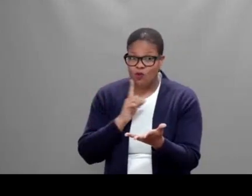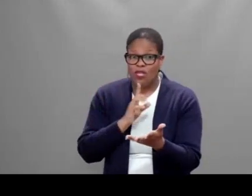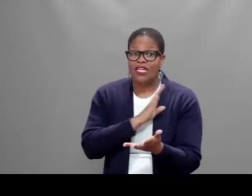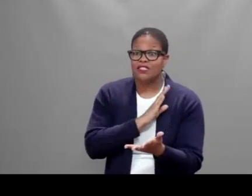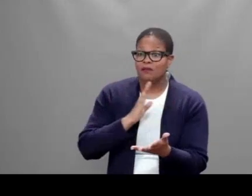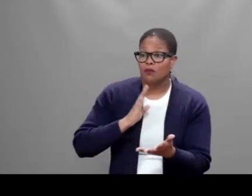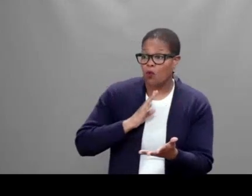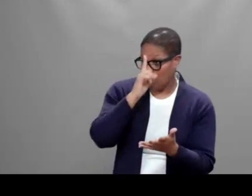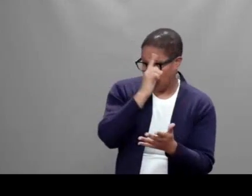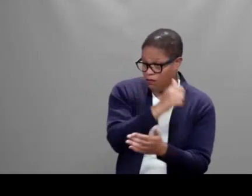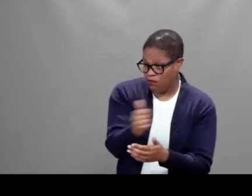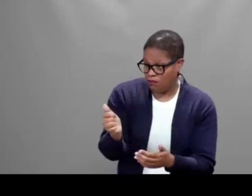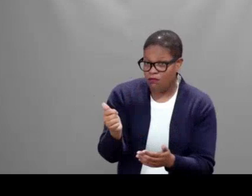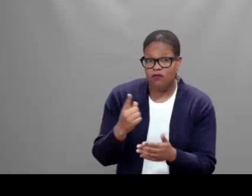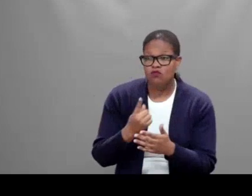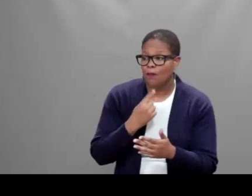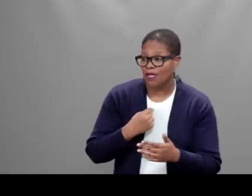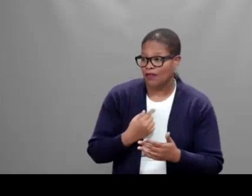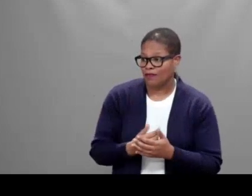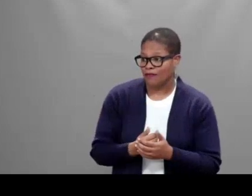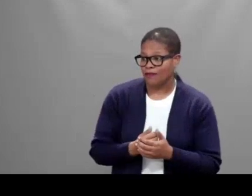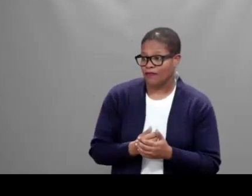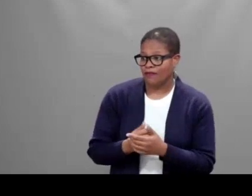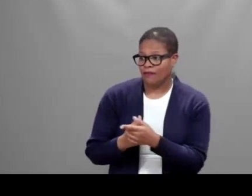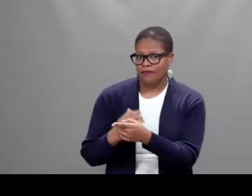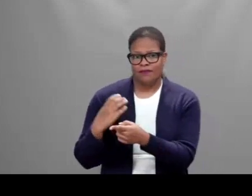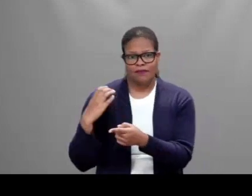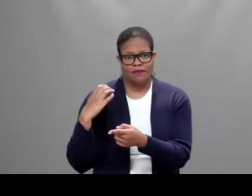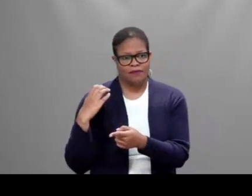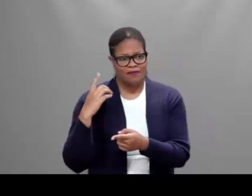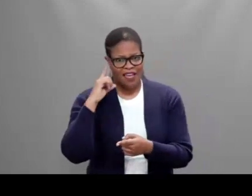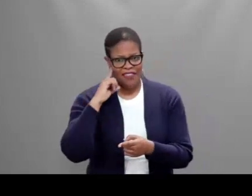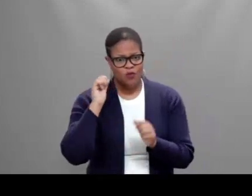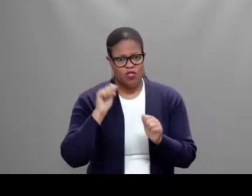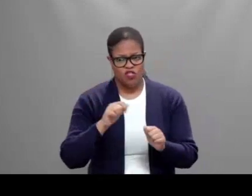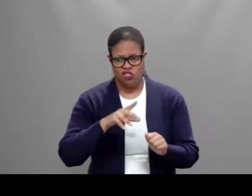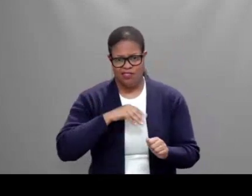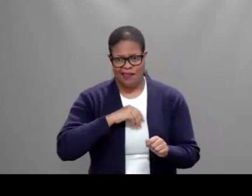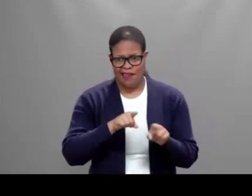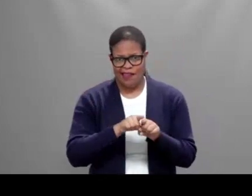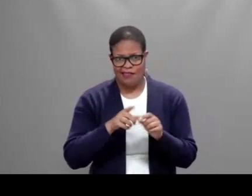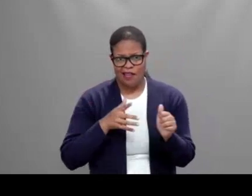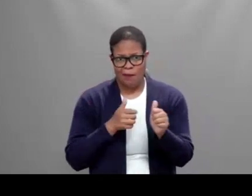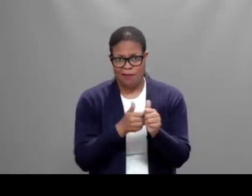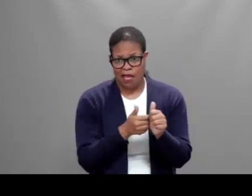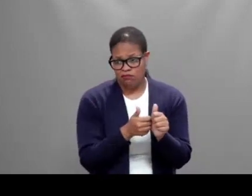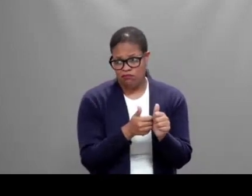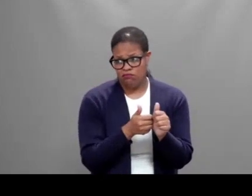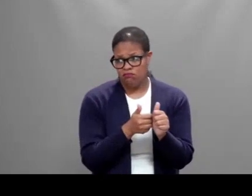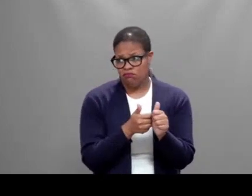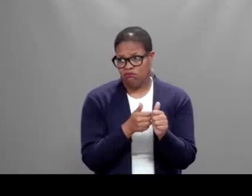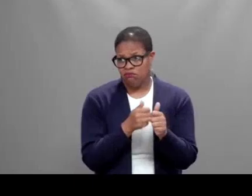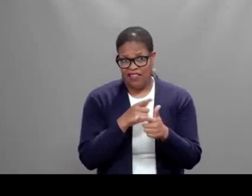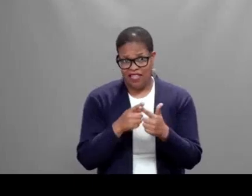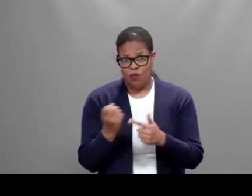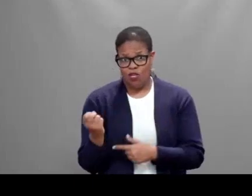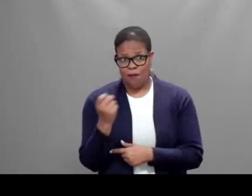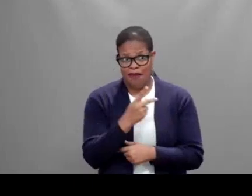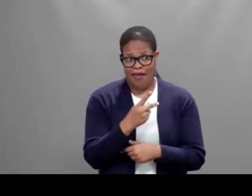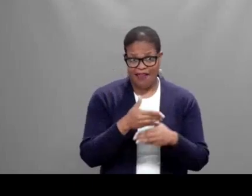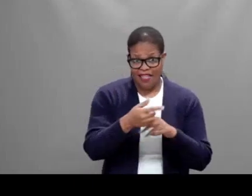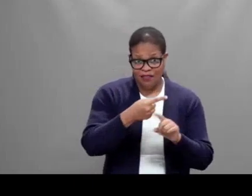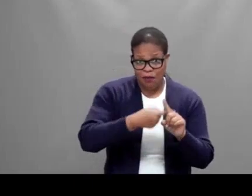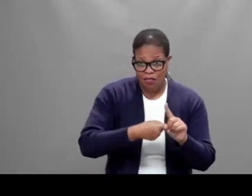the board's pleasure, whatever you tell me you want to do. I think we should just take this as an update. And then when you come back next